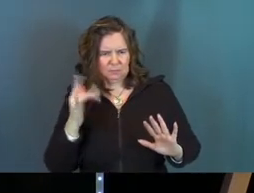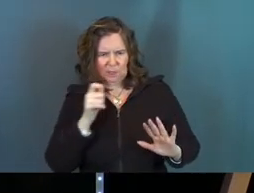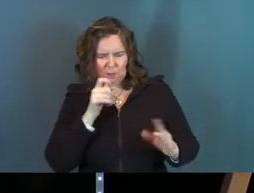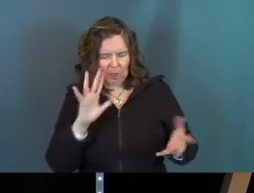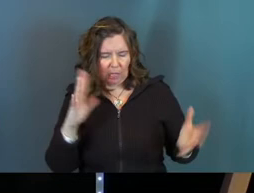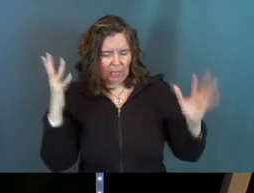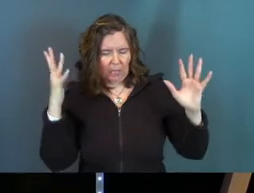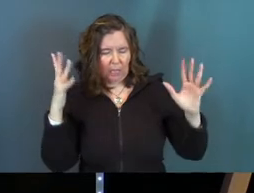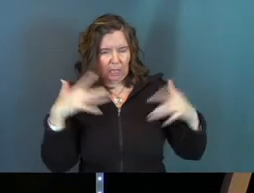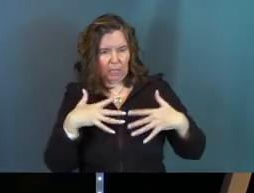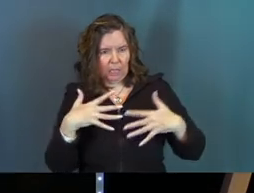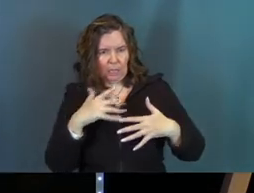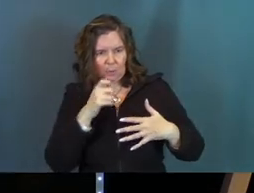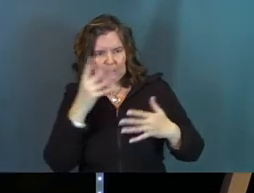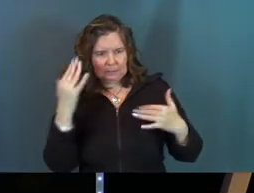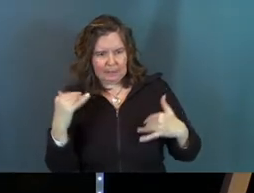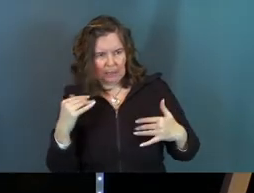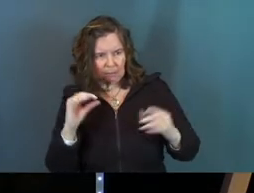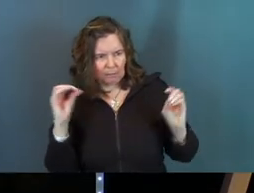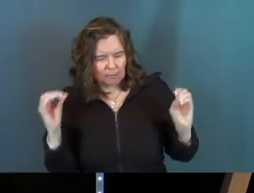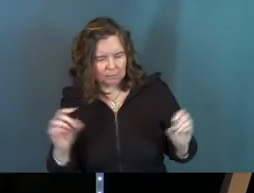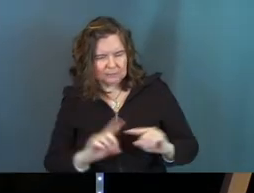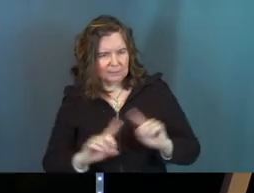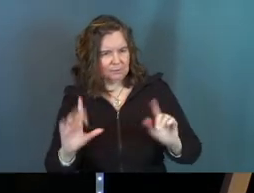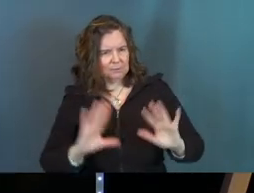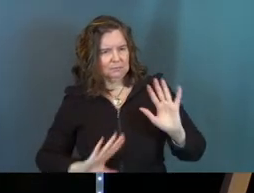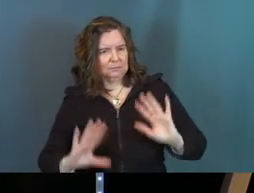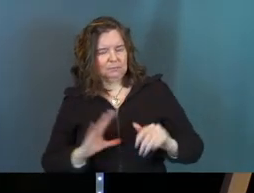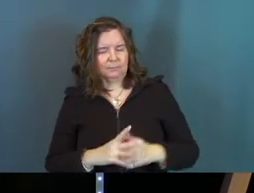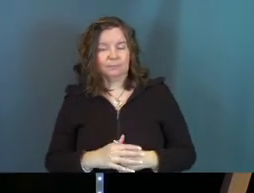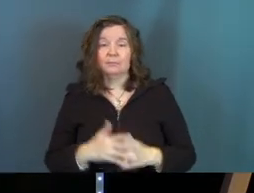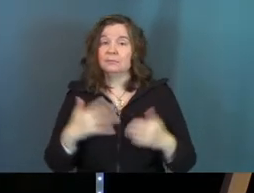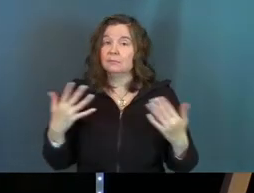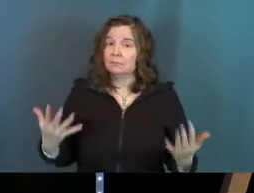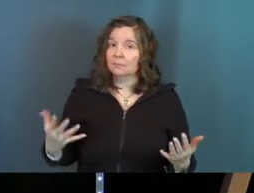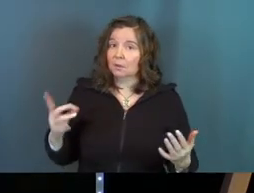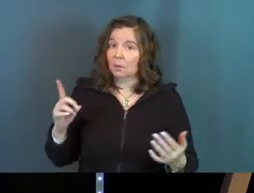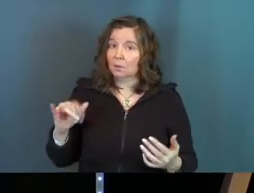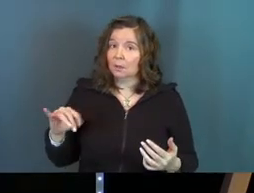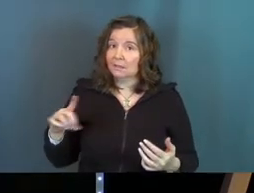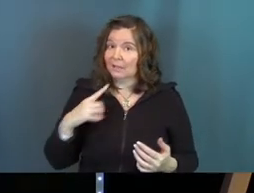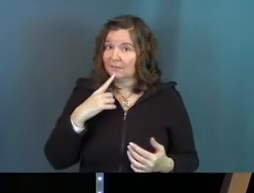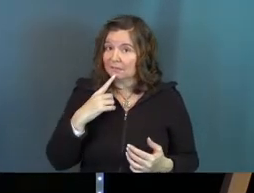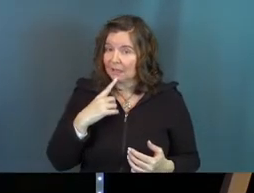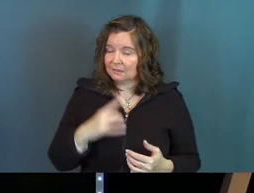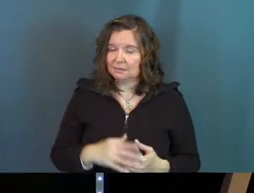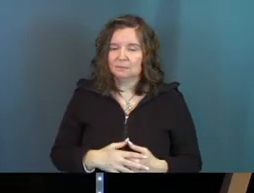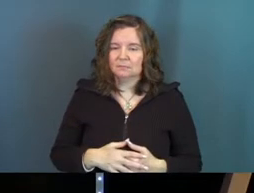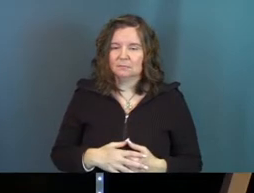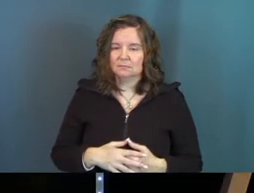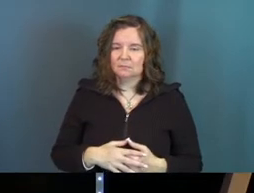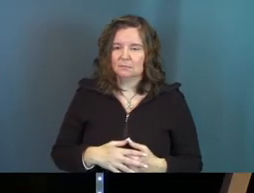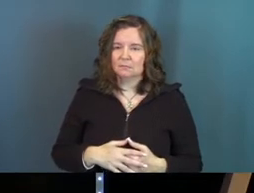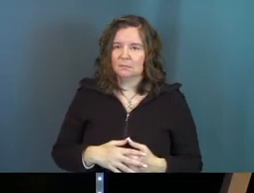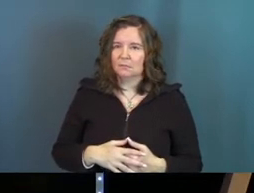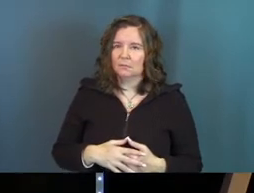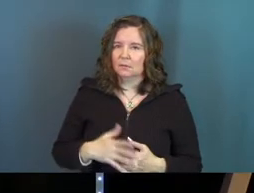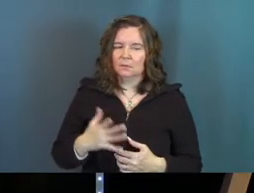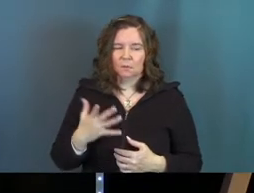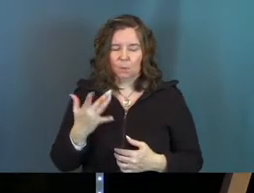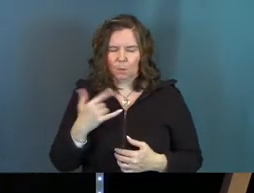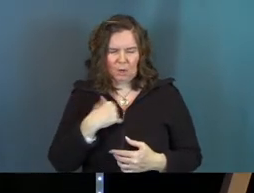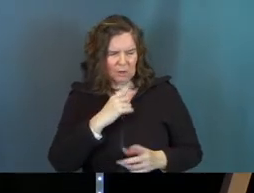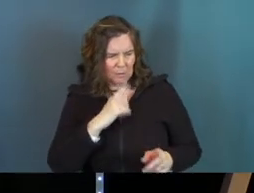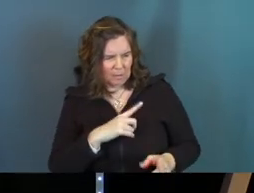not freaking out? This is not what we expected at all. So here's what David says when they ask him, like, hey, what's going on? Like, why are you